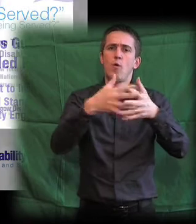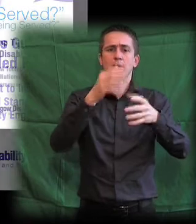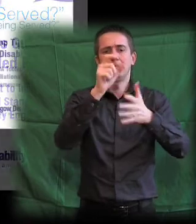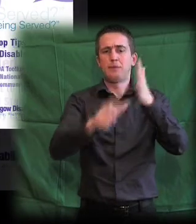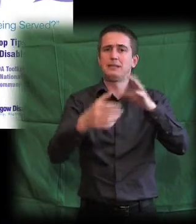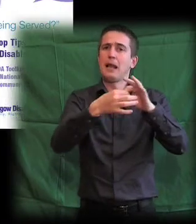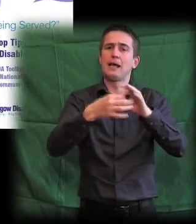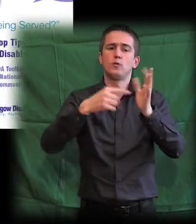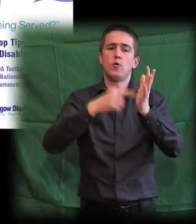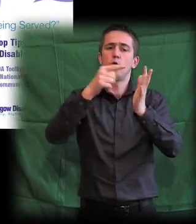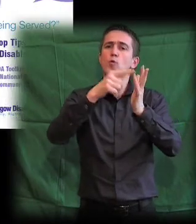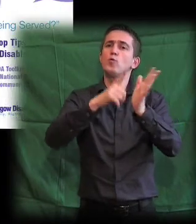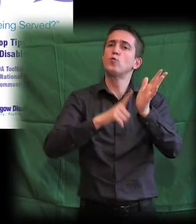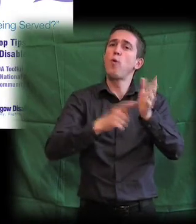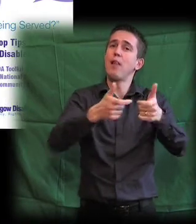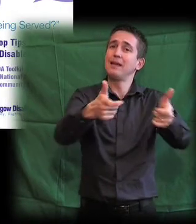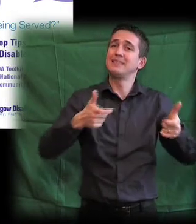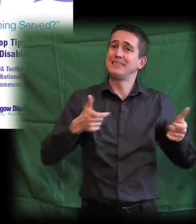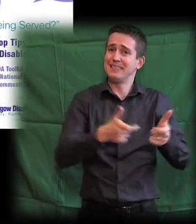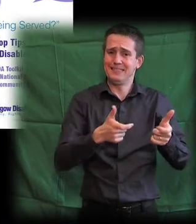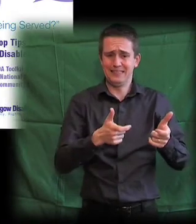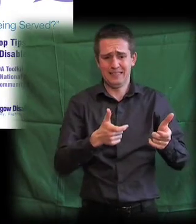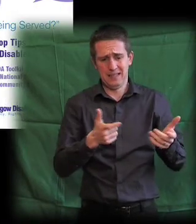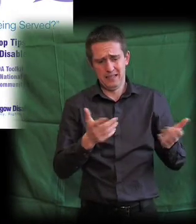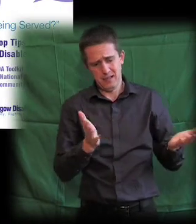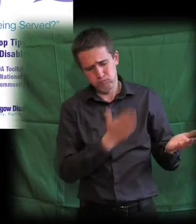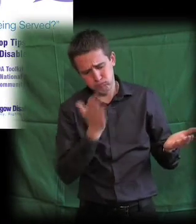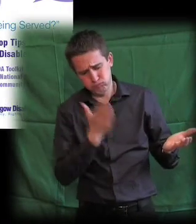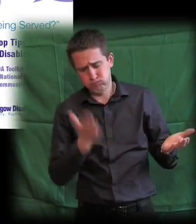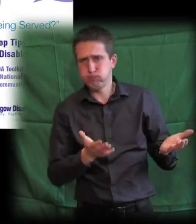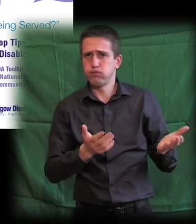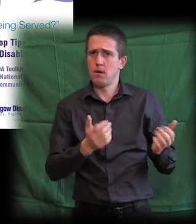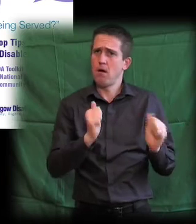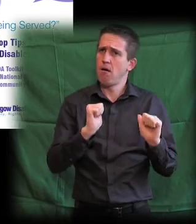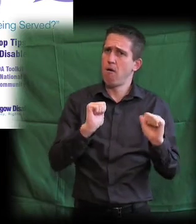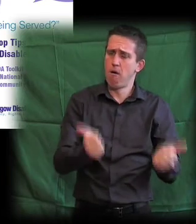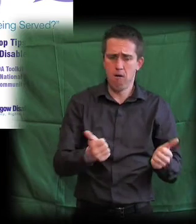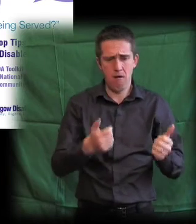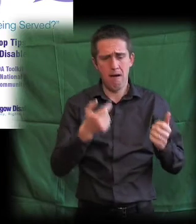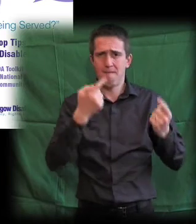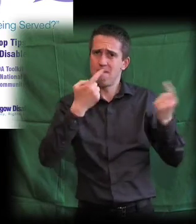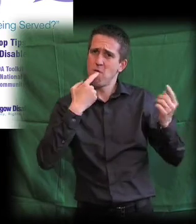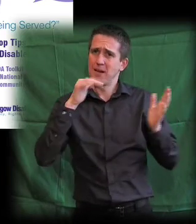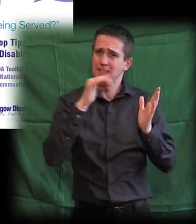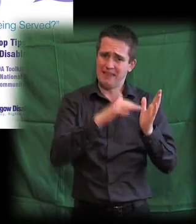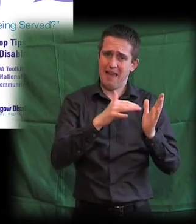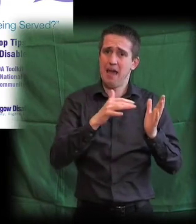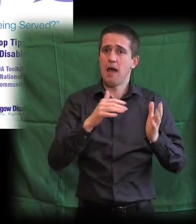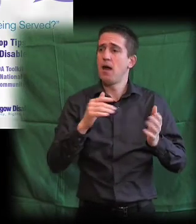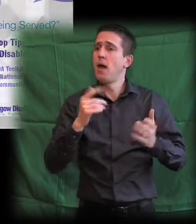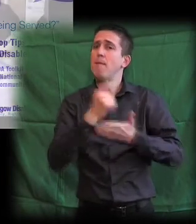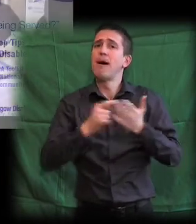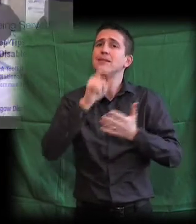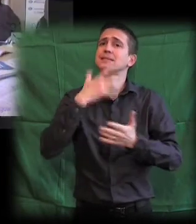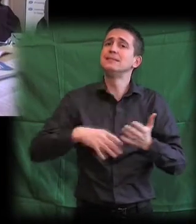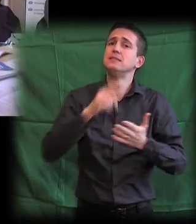Glasgow Disability Alliance toolkit has been so relevant and so appropriate because it's really met the needs of disabled